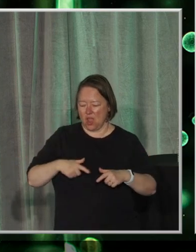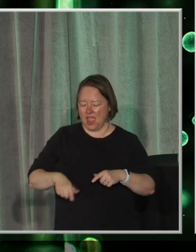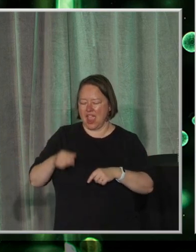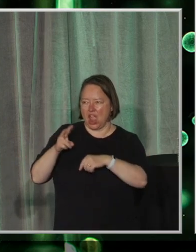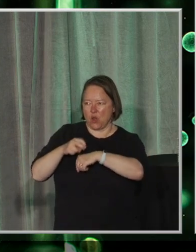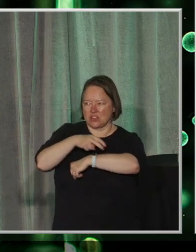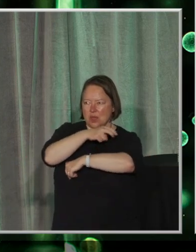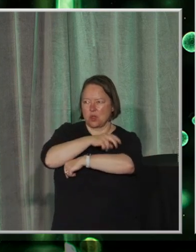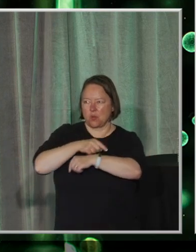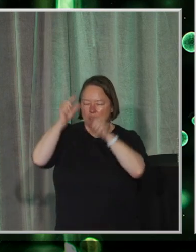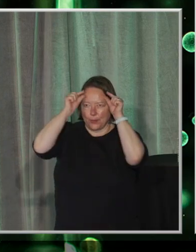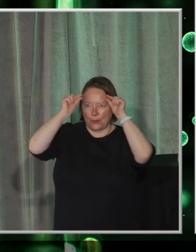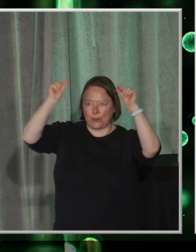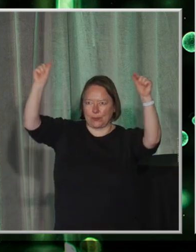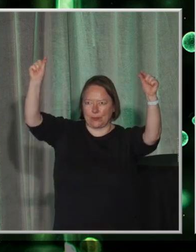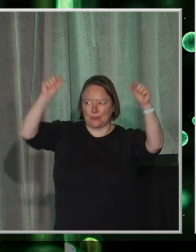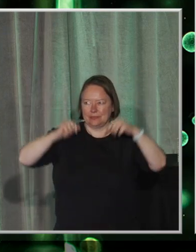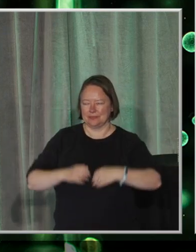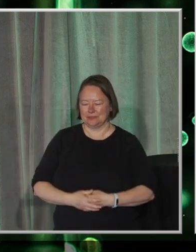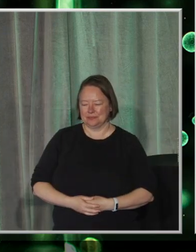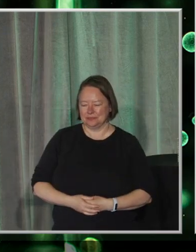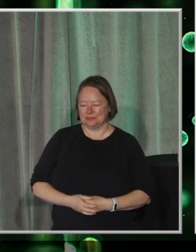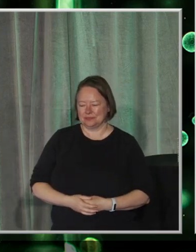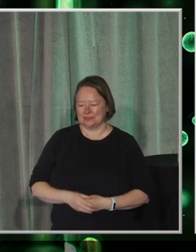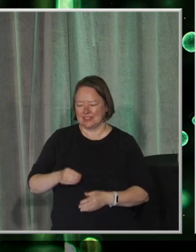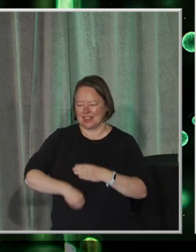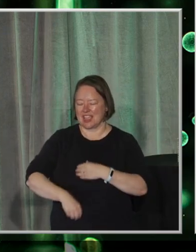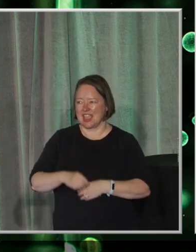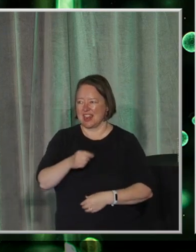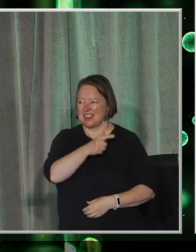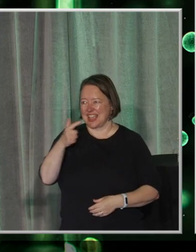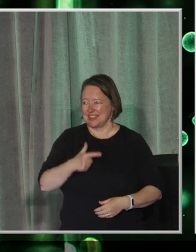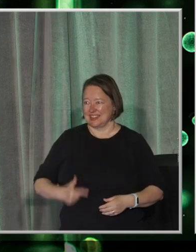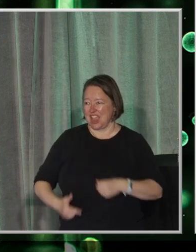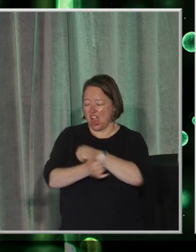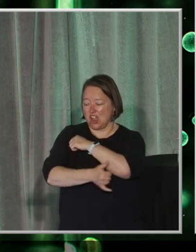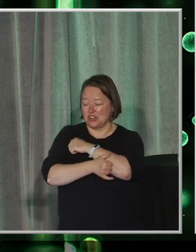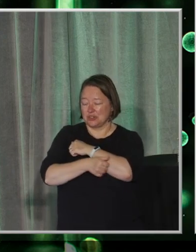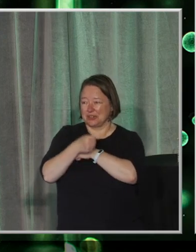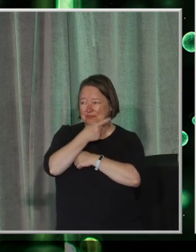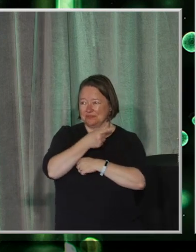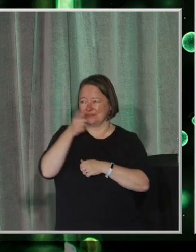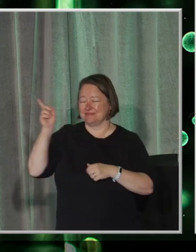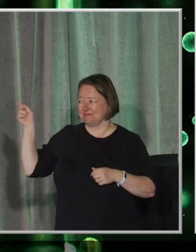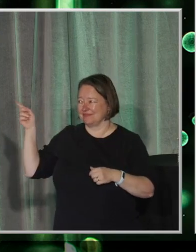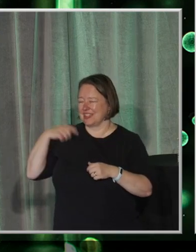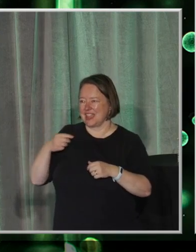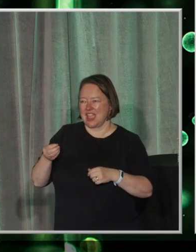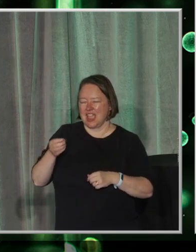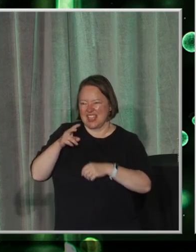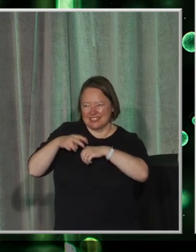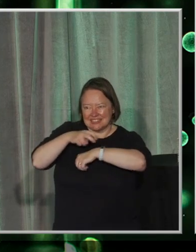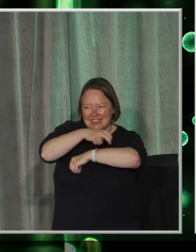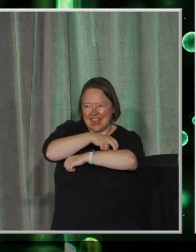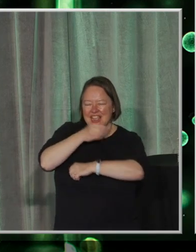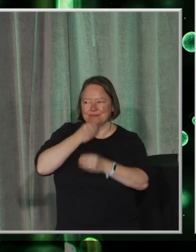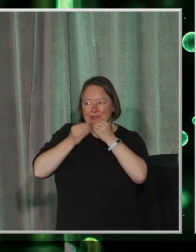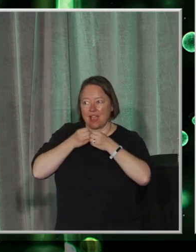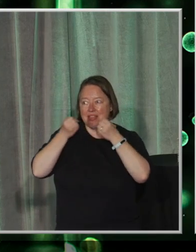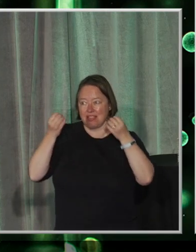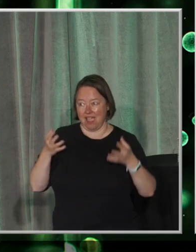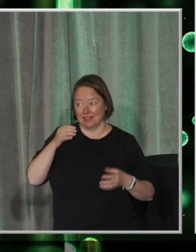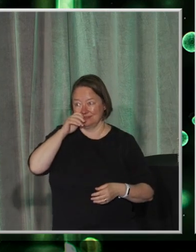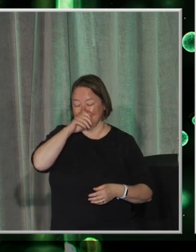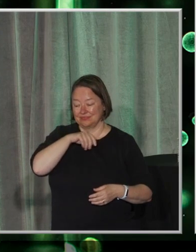grasshopper. Next. And in Tanzania, Senene are highly consumed. Next.